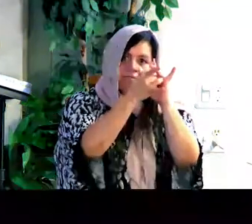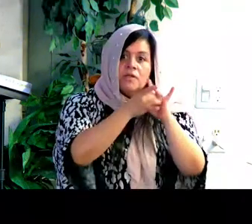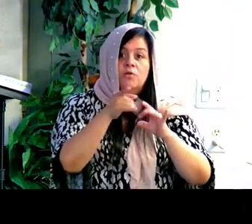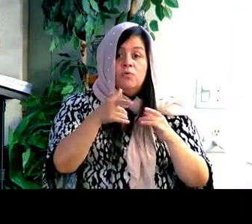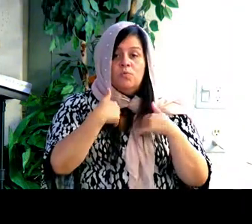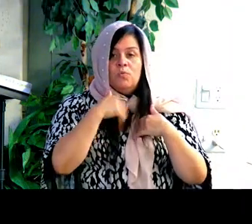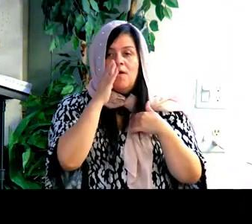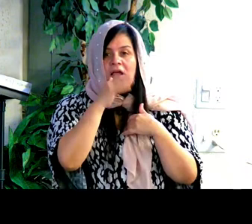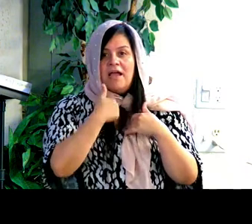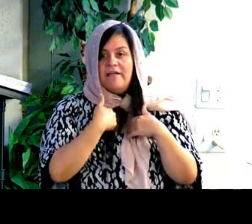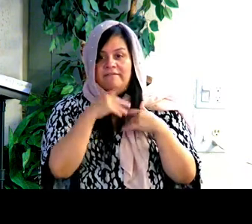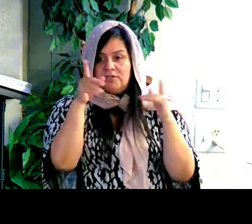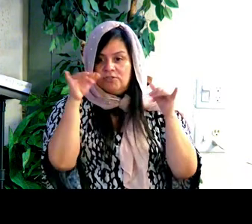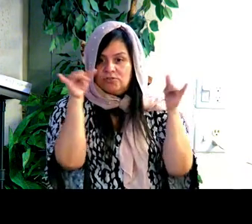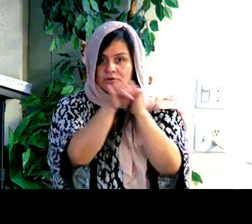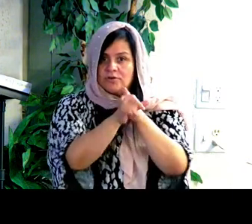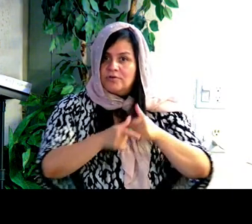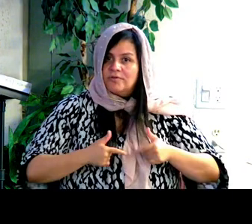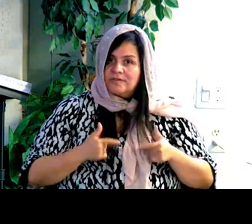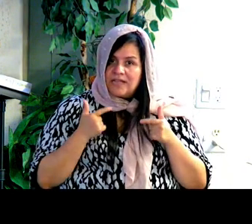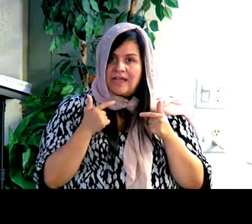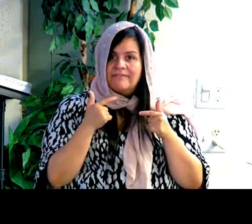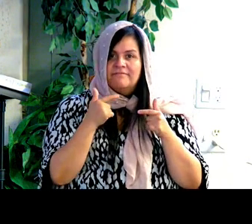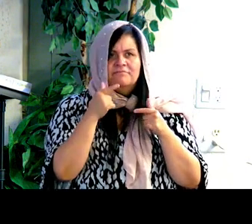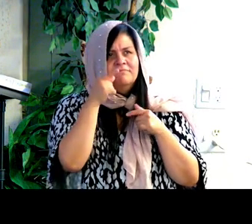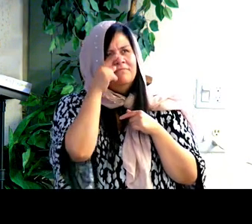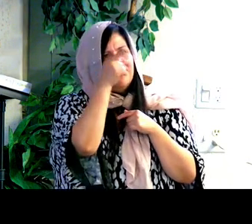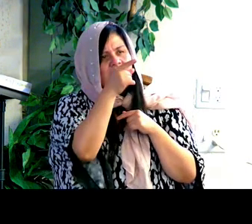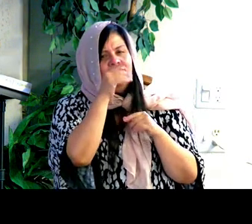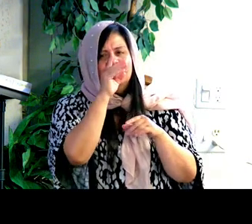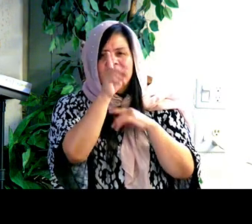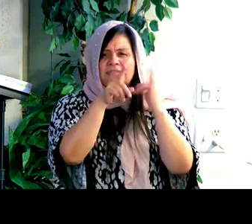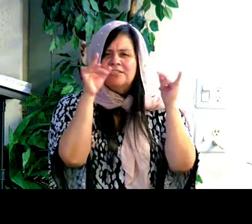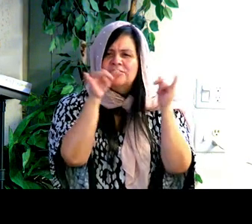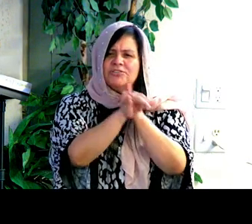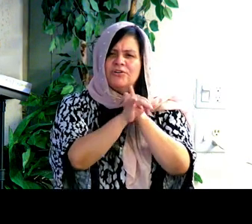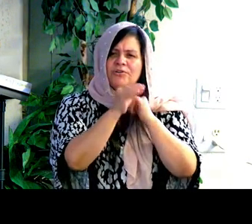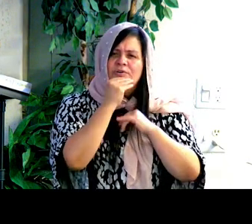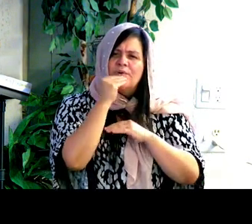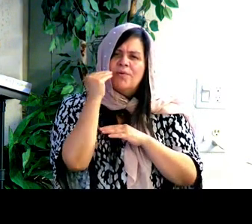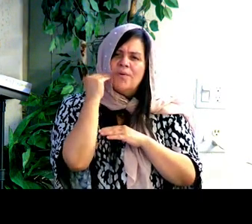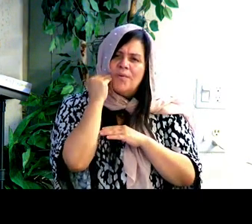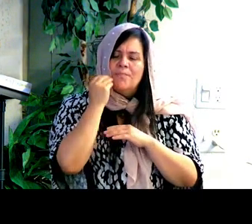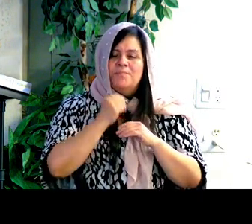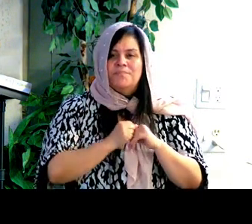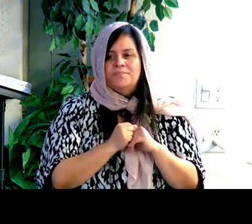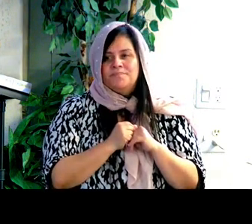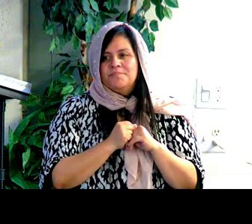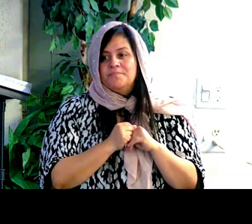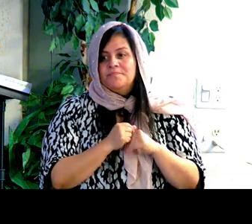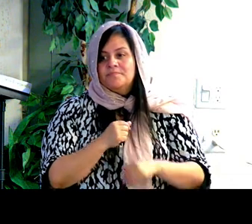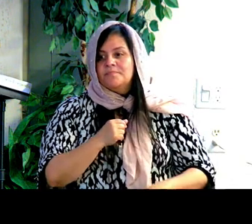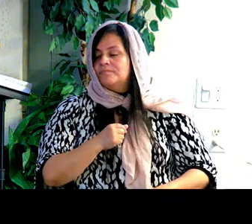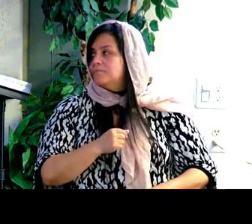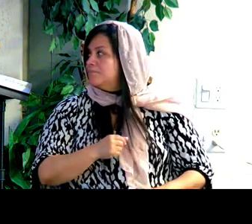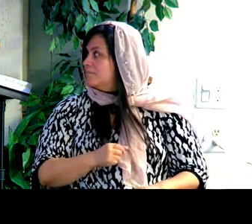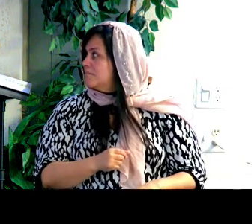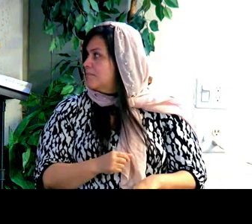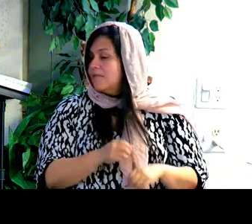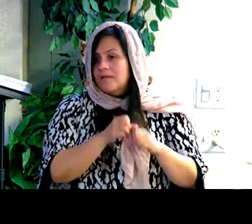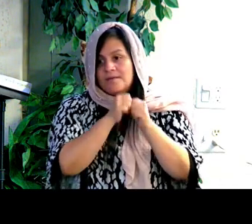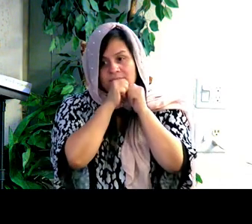And you eternal life and an eternal home. So, blessed